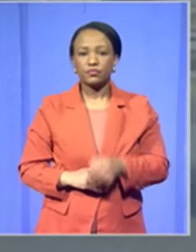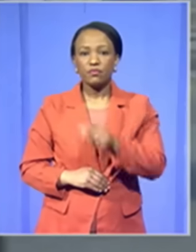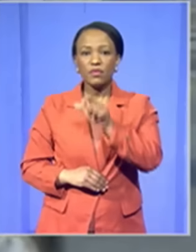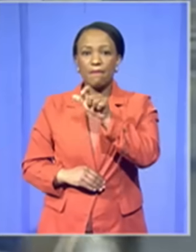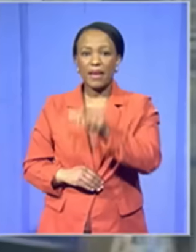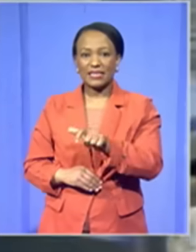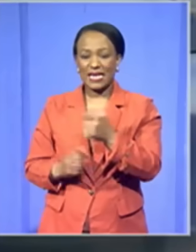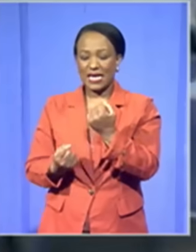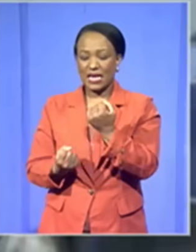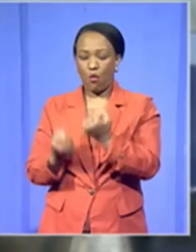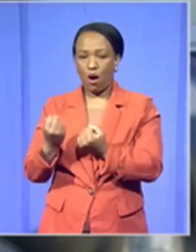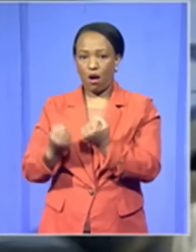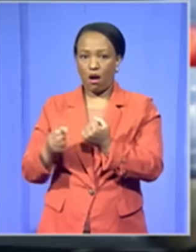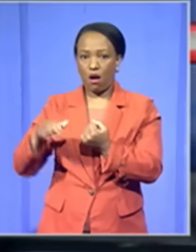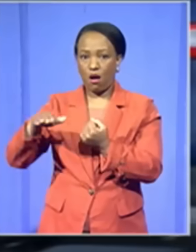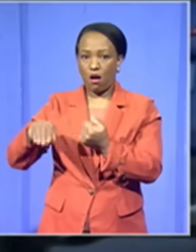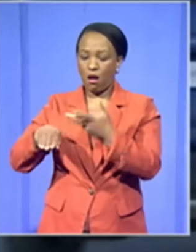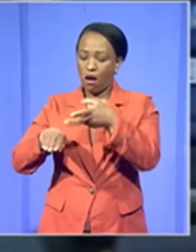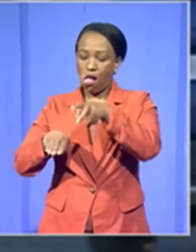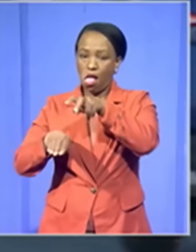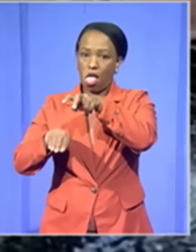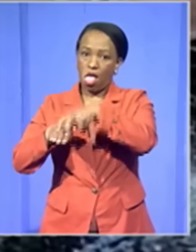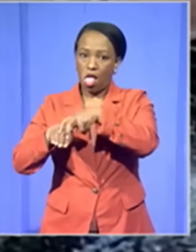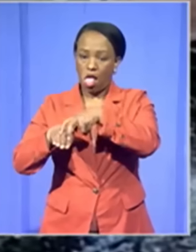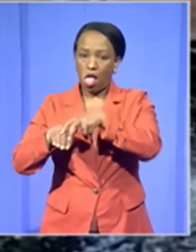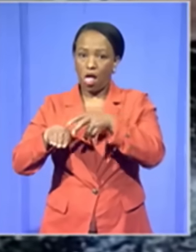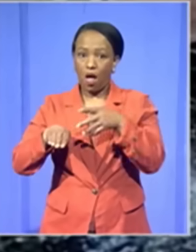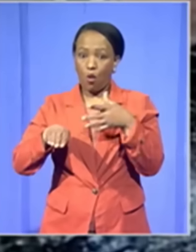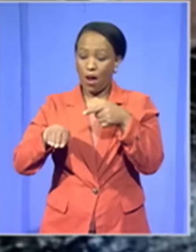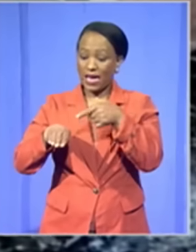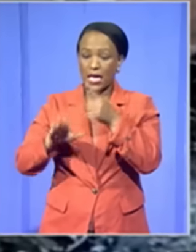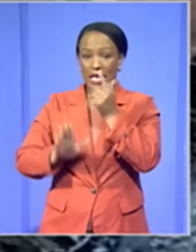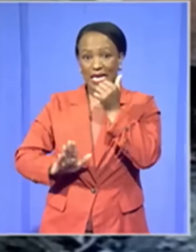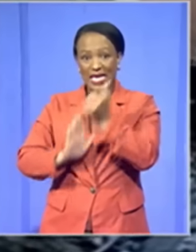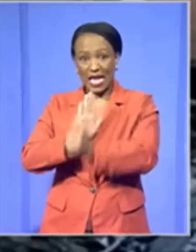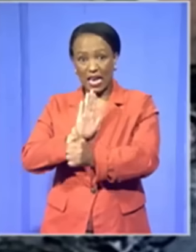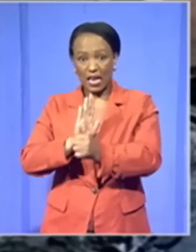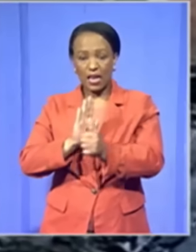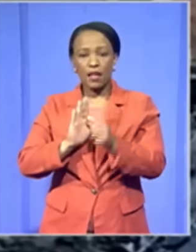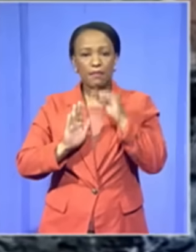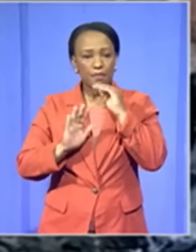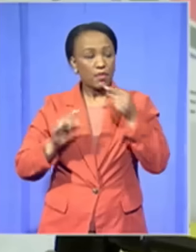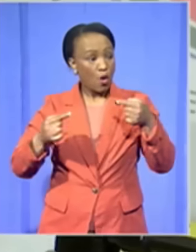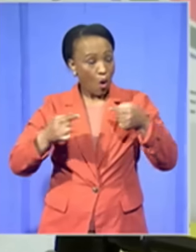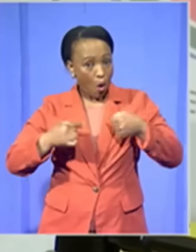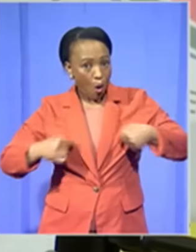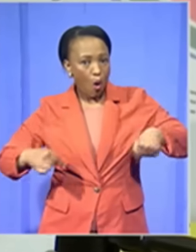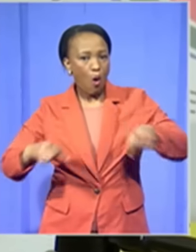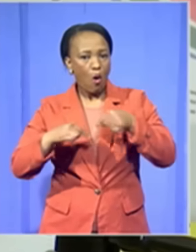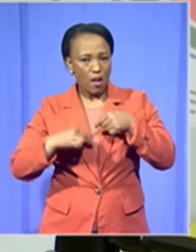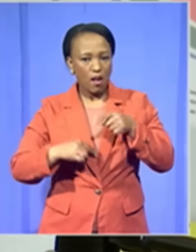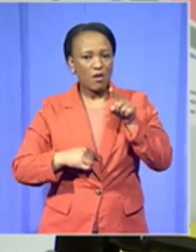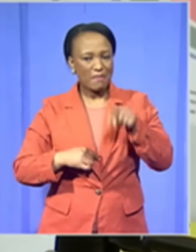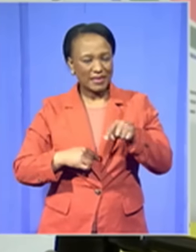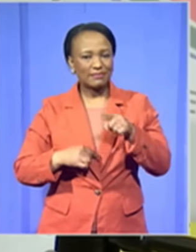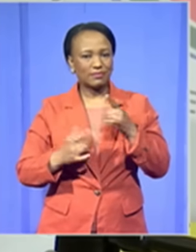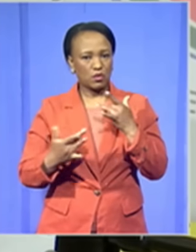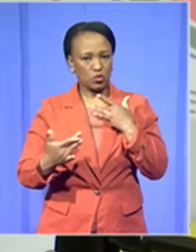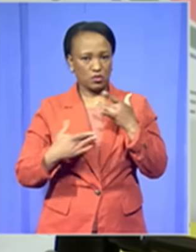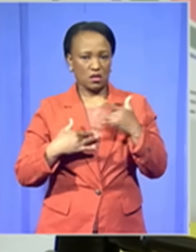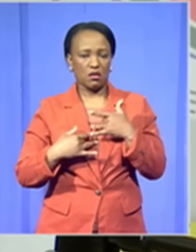community is something that should haunt all of us who claim to serve in the name of the public